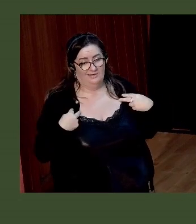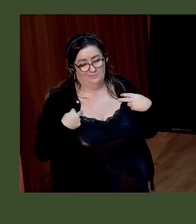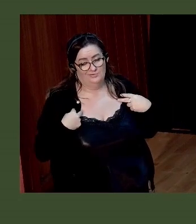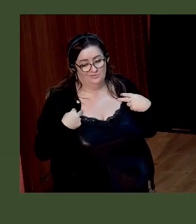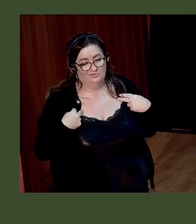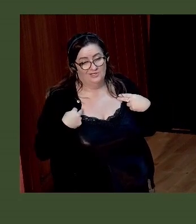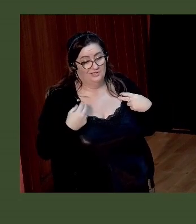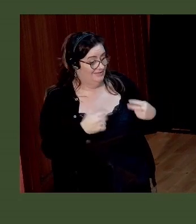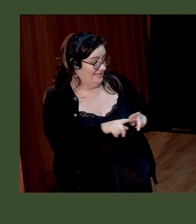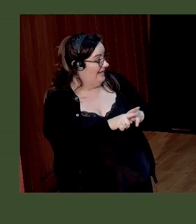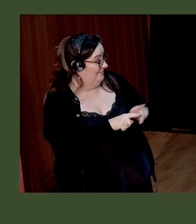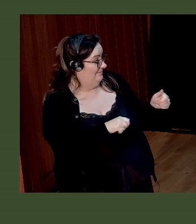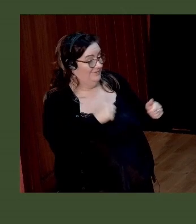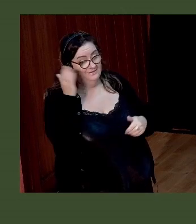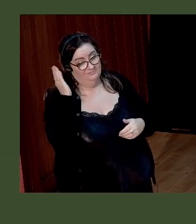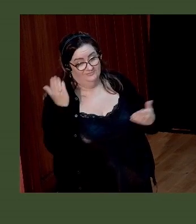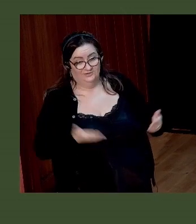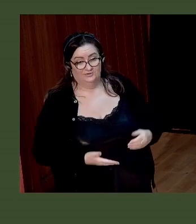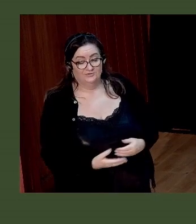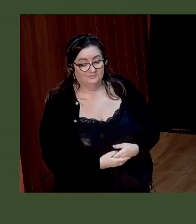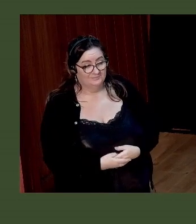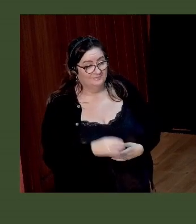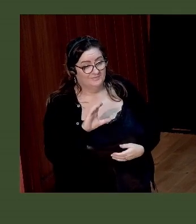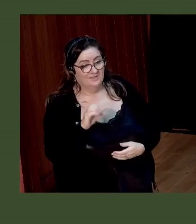like Cathal did.